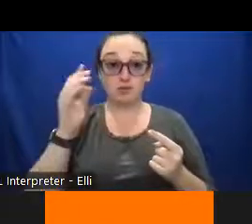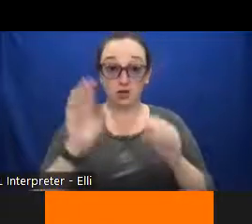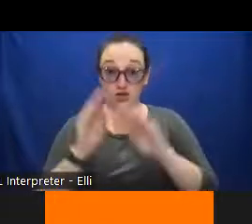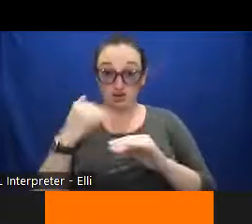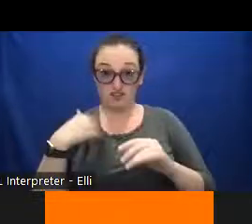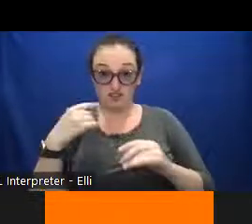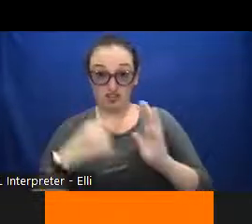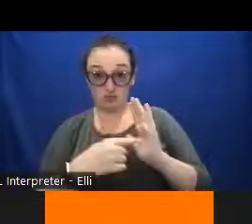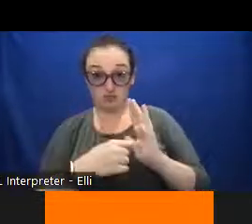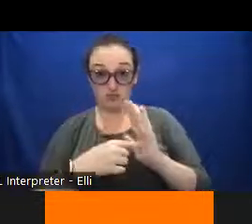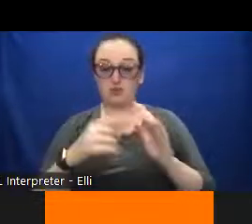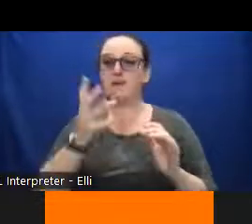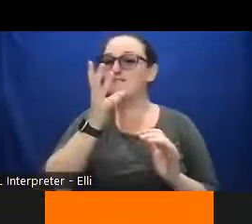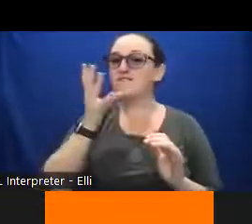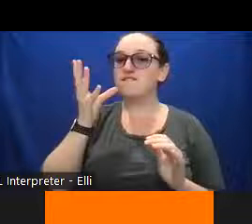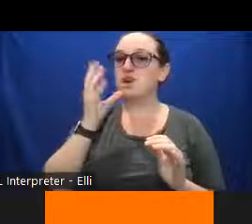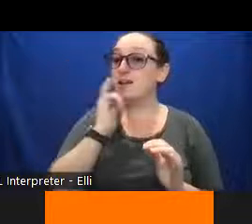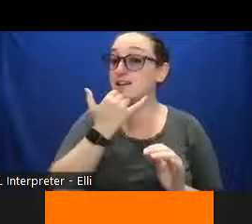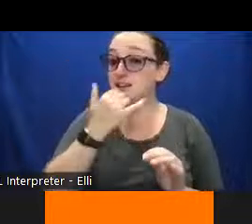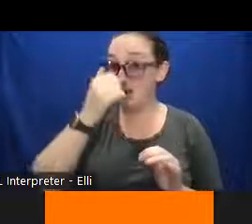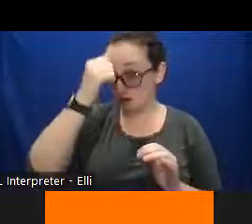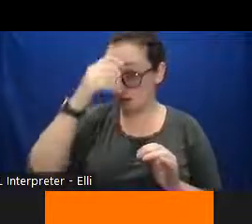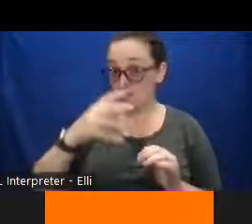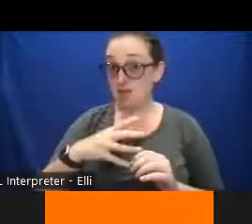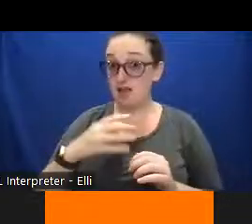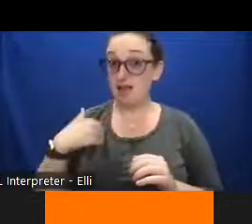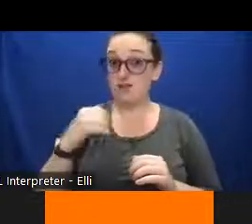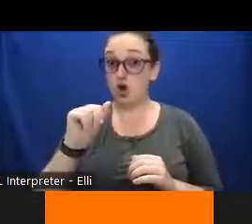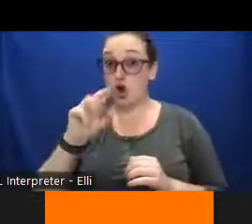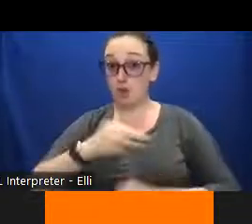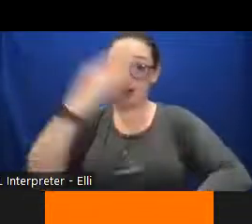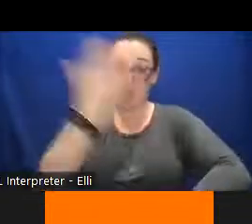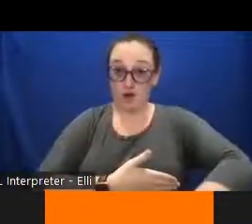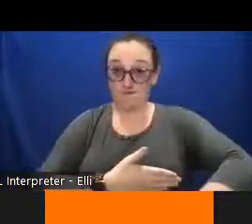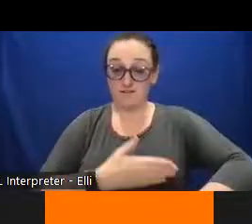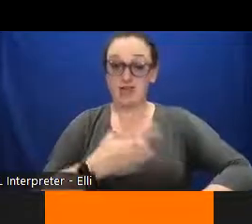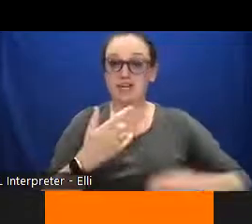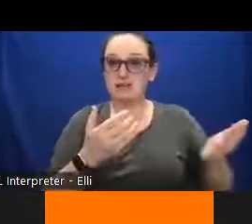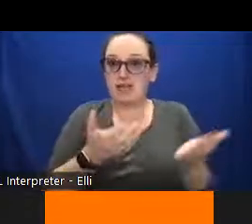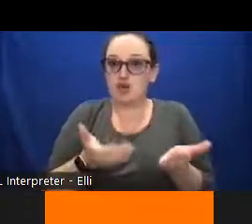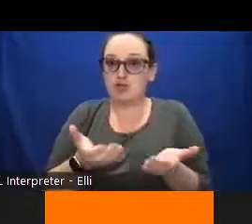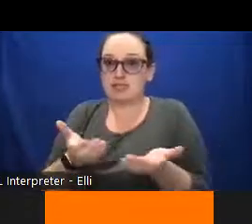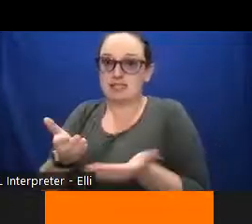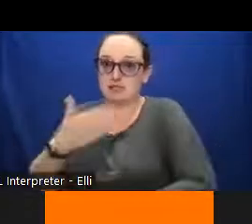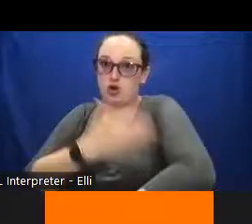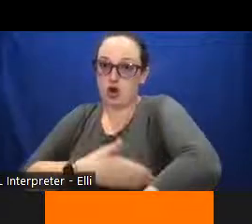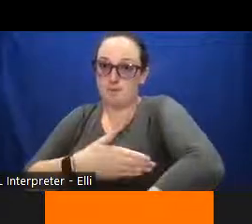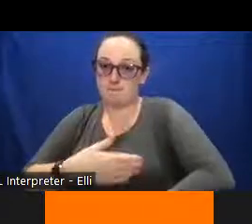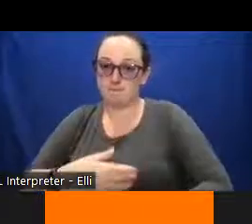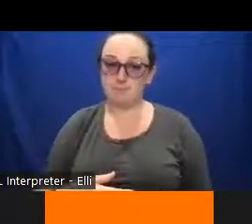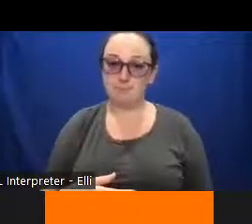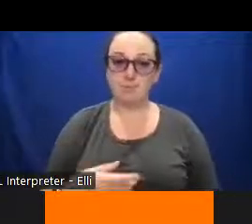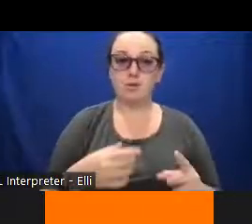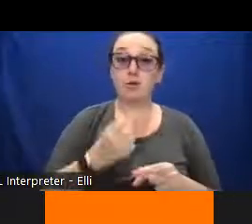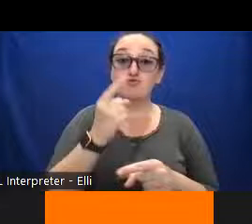where a man carried his own arm for a mile without feeling any pain? Yes, excellent example. It is an evolutionary safety